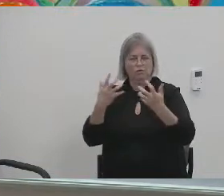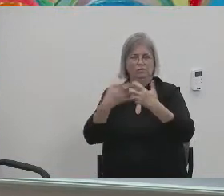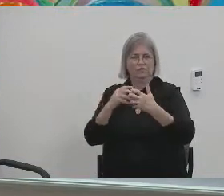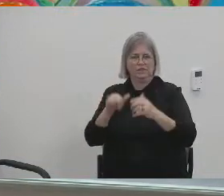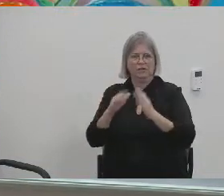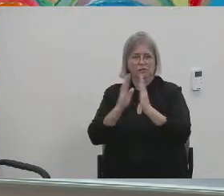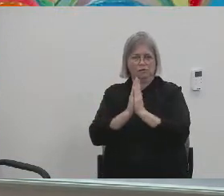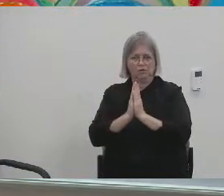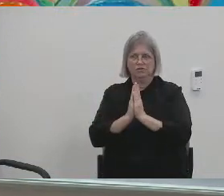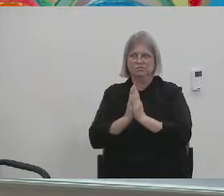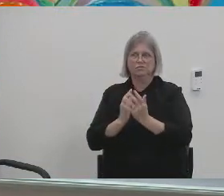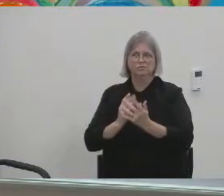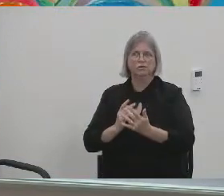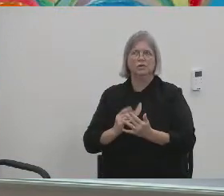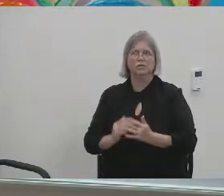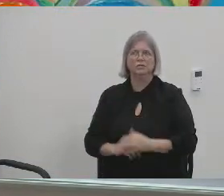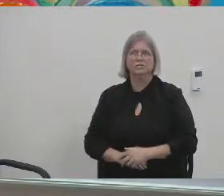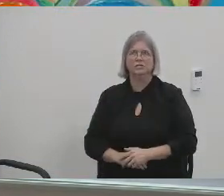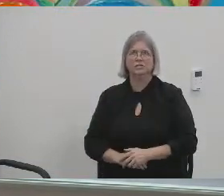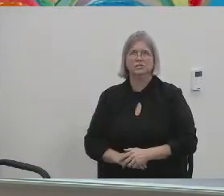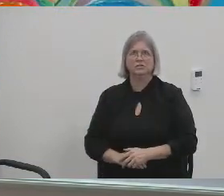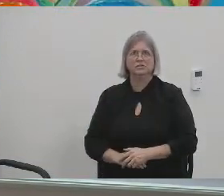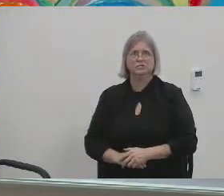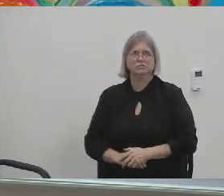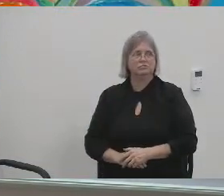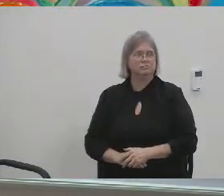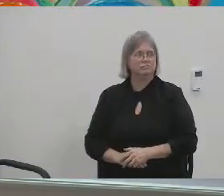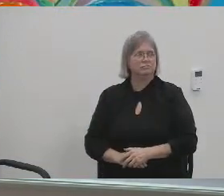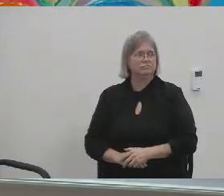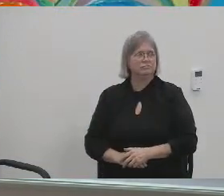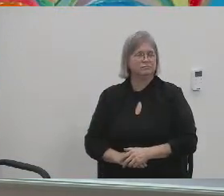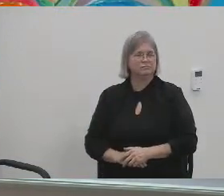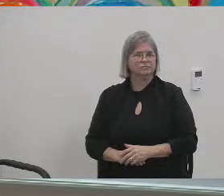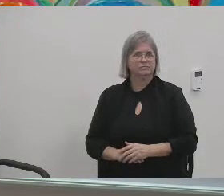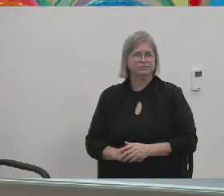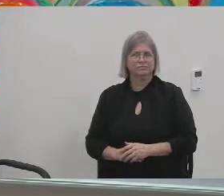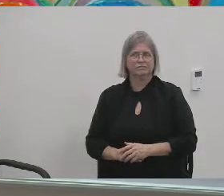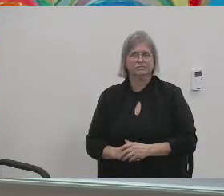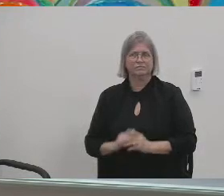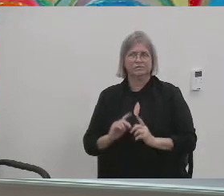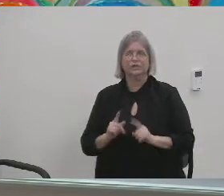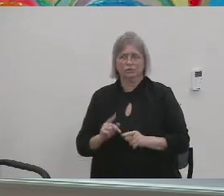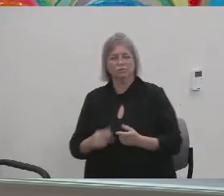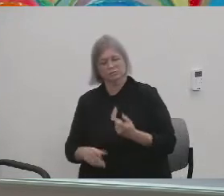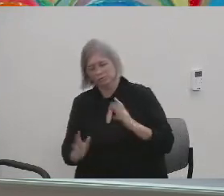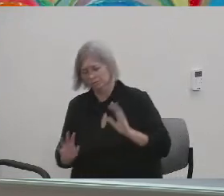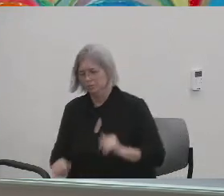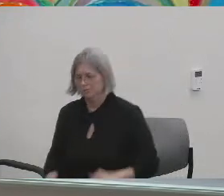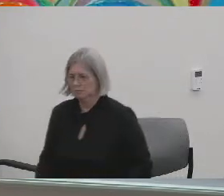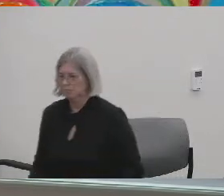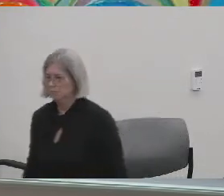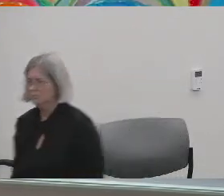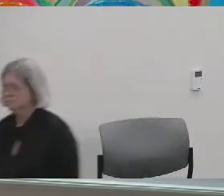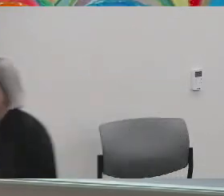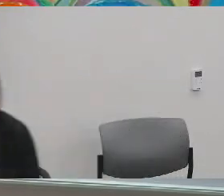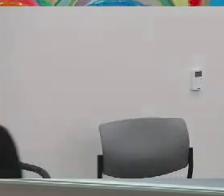And that could leave a bunch of questions if you have any. I'm more than happy to answer any.